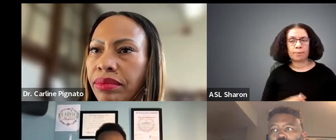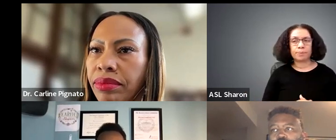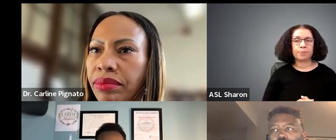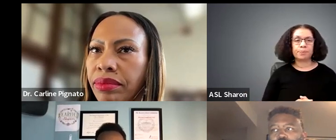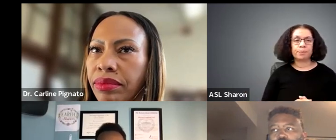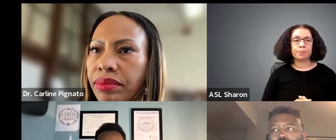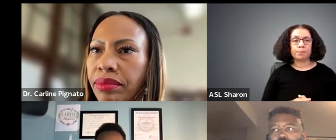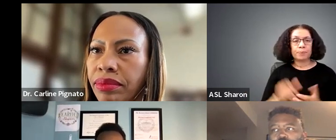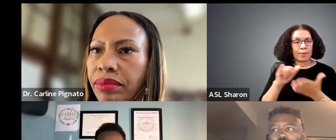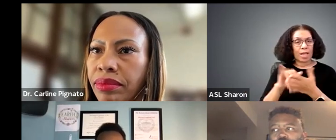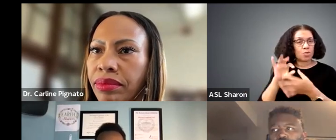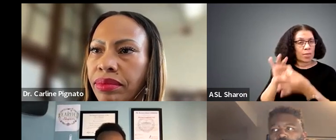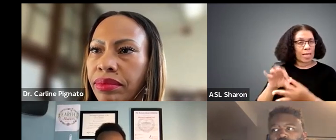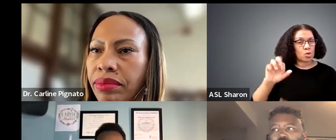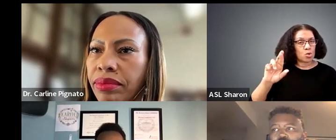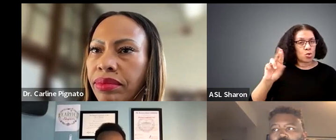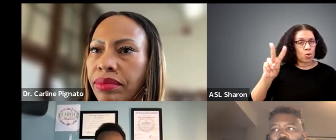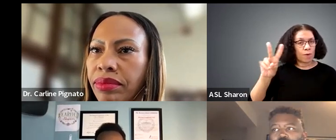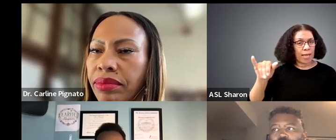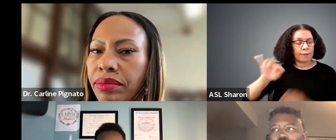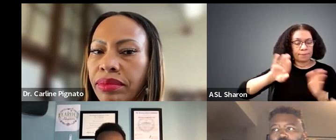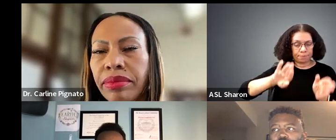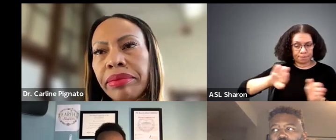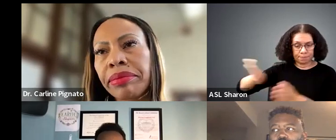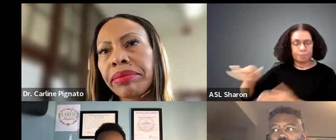So that's about the survey. Now about the listening sessions.